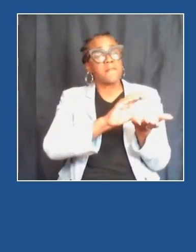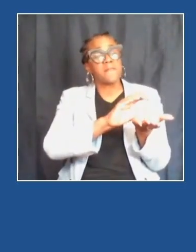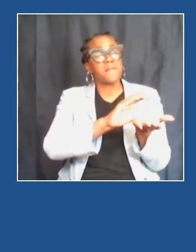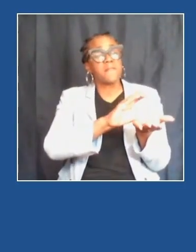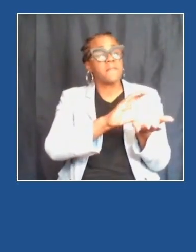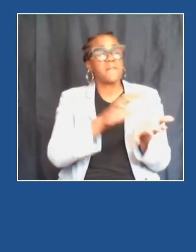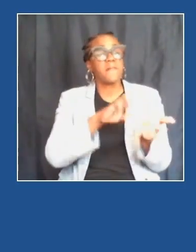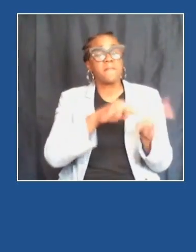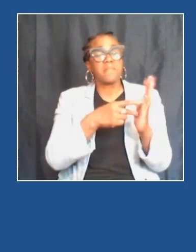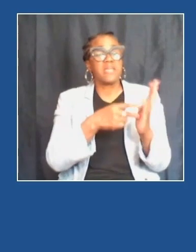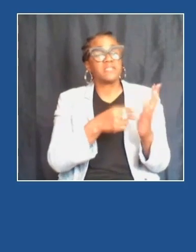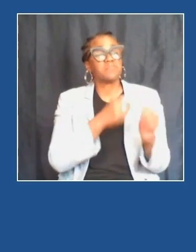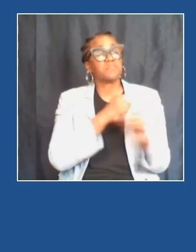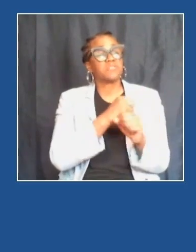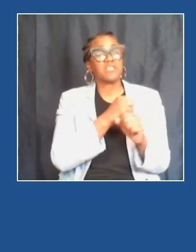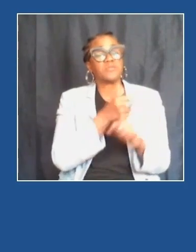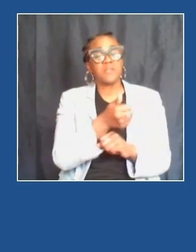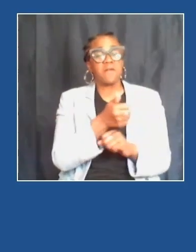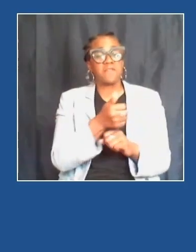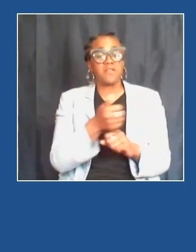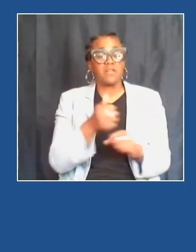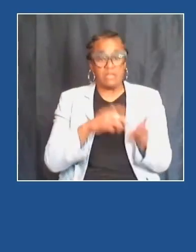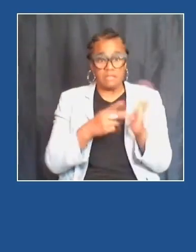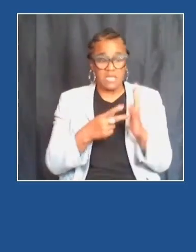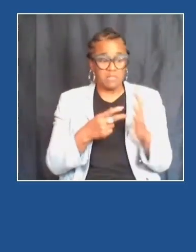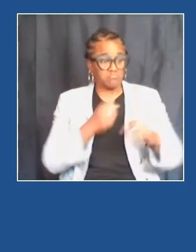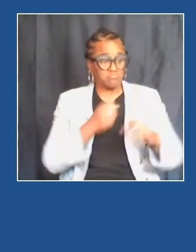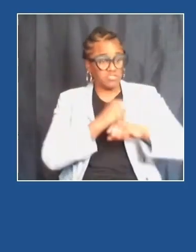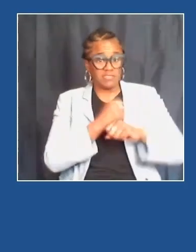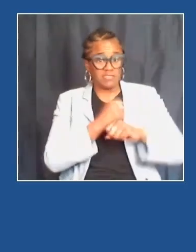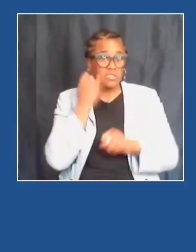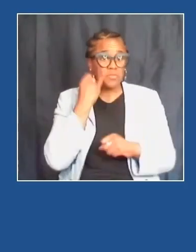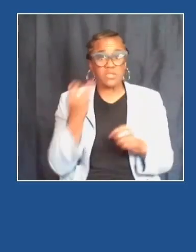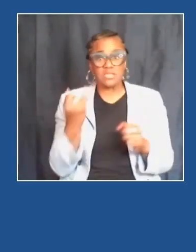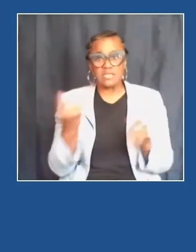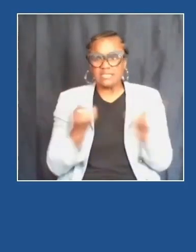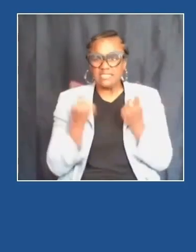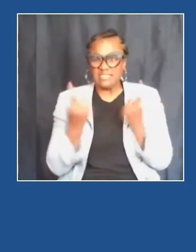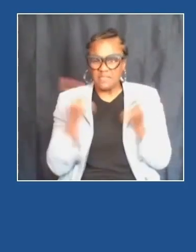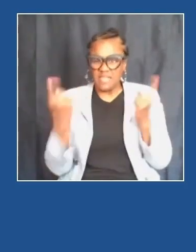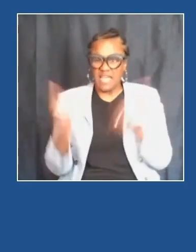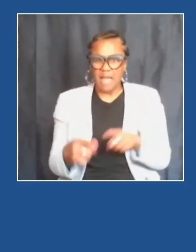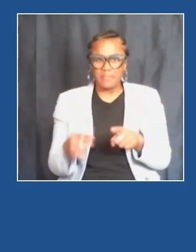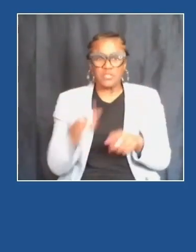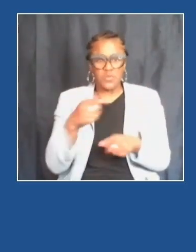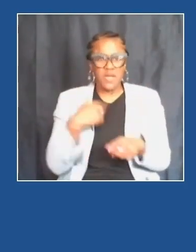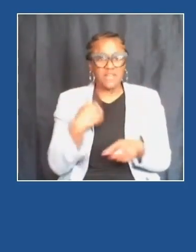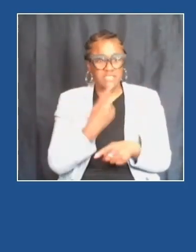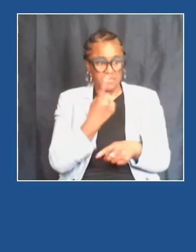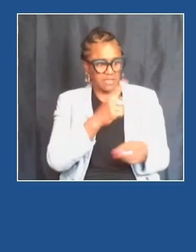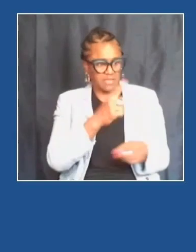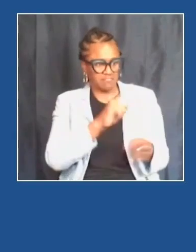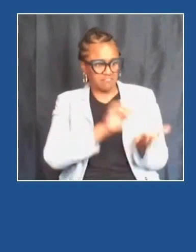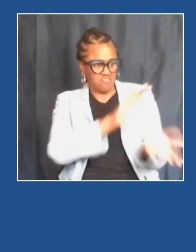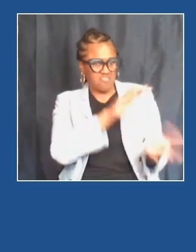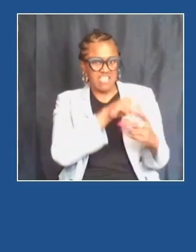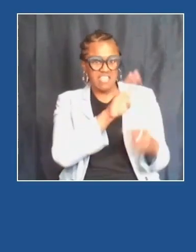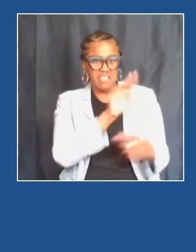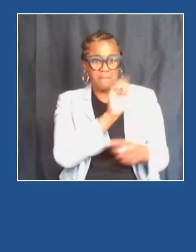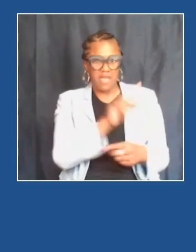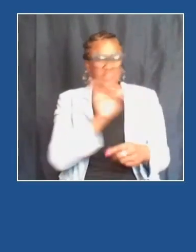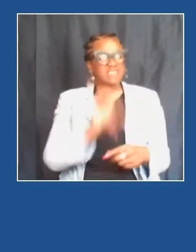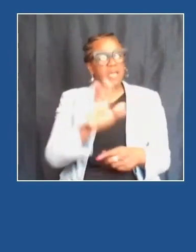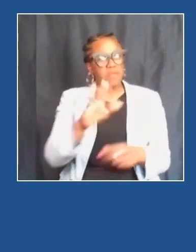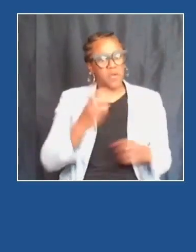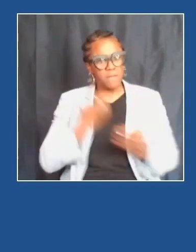resilience so that when something unpleasant happens, there's something in the bank. It doesn't cause as